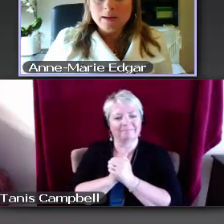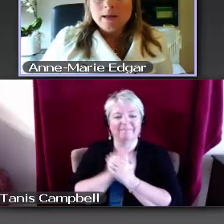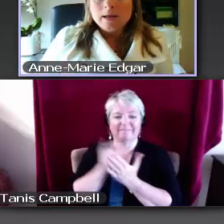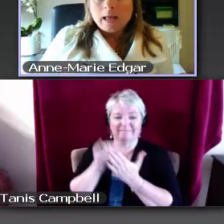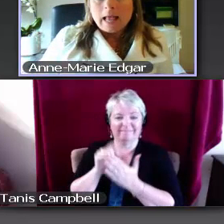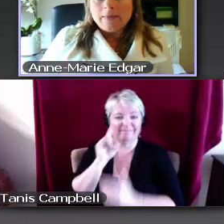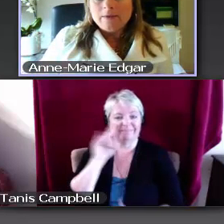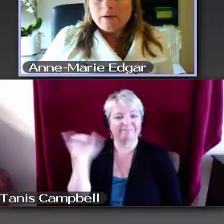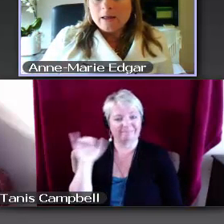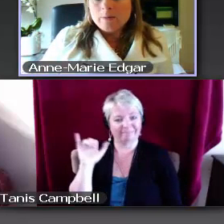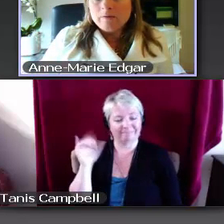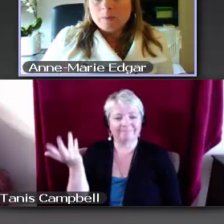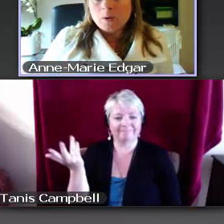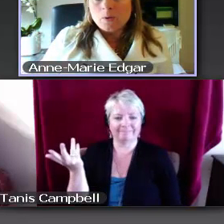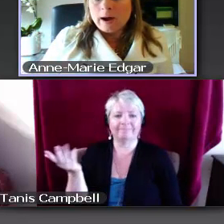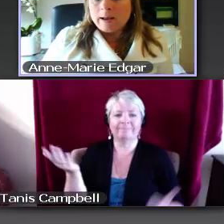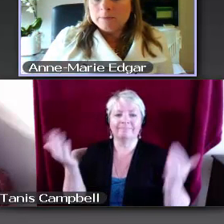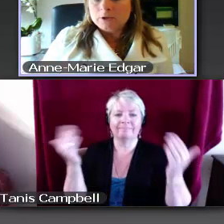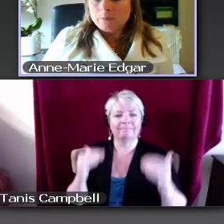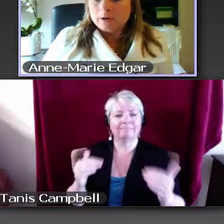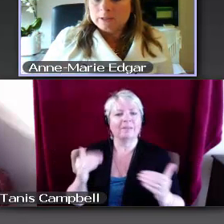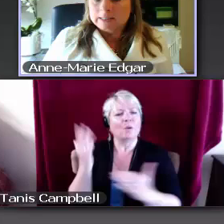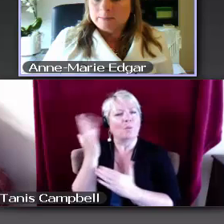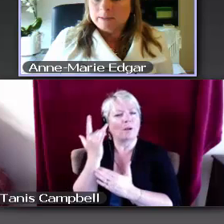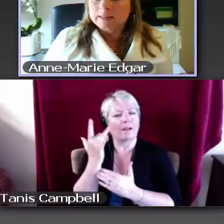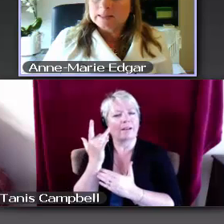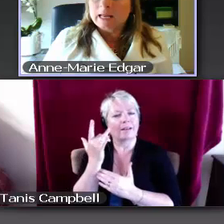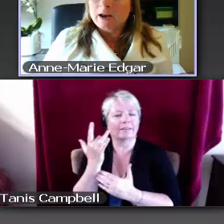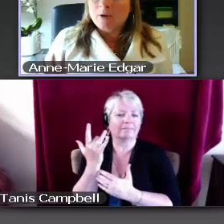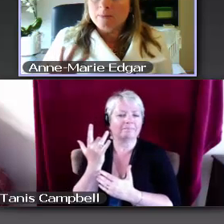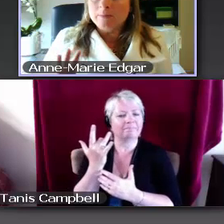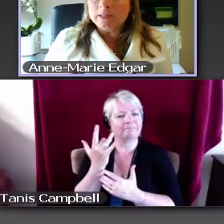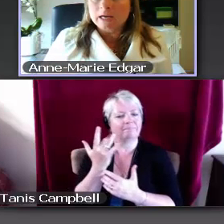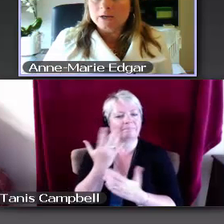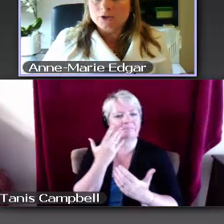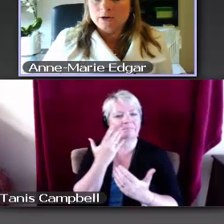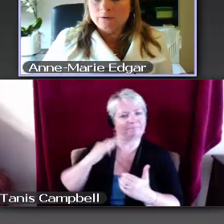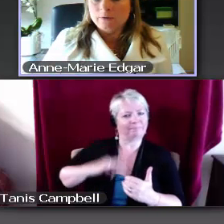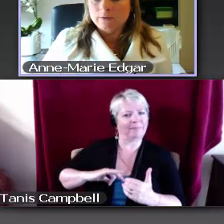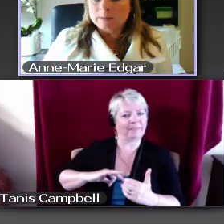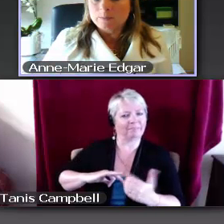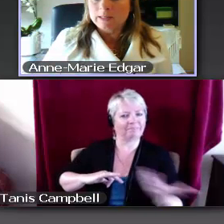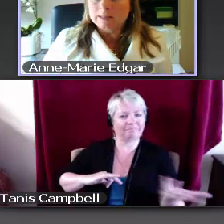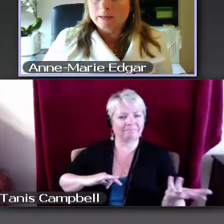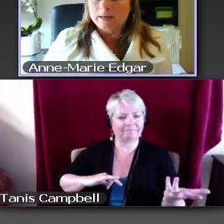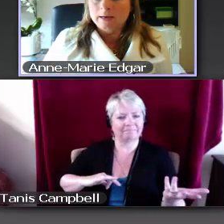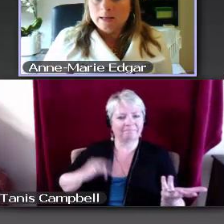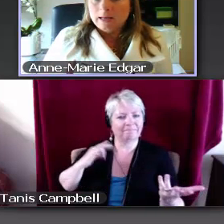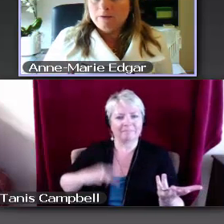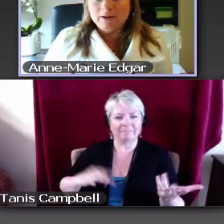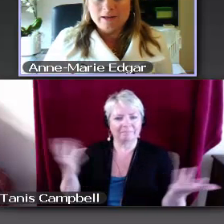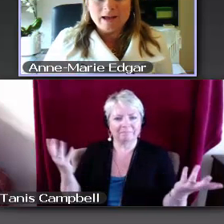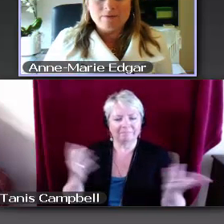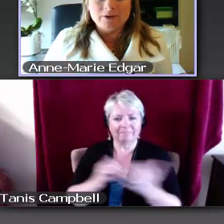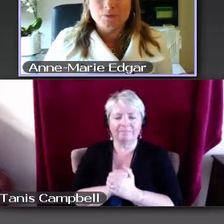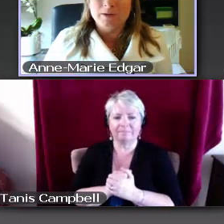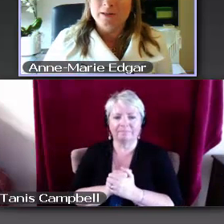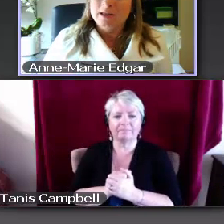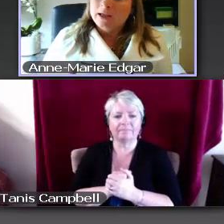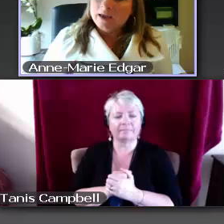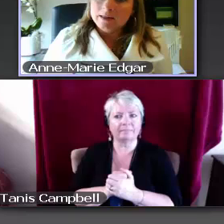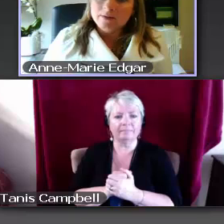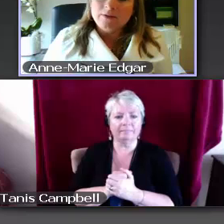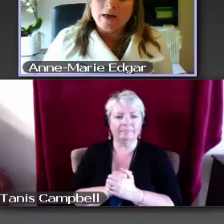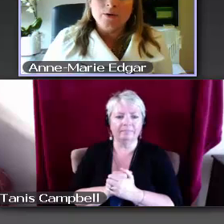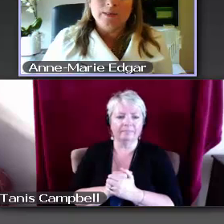program. And the value of the program to participants, and I probably touched on a few of these points, but if you look at that